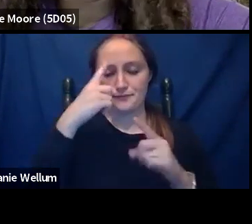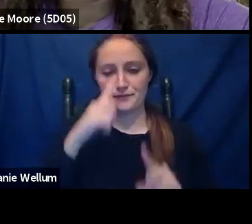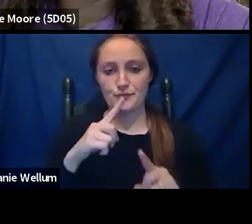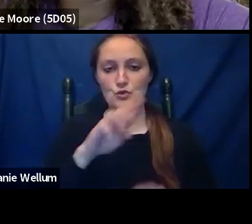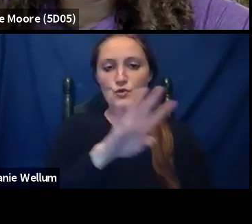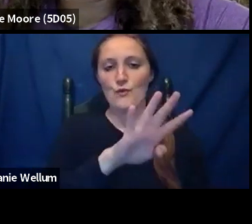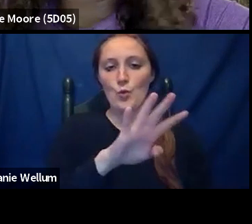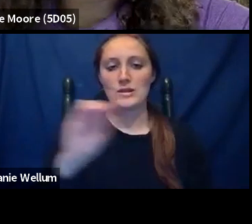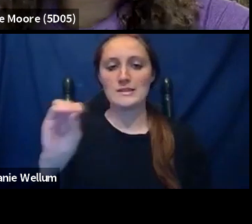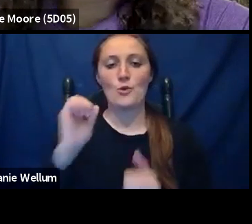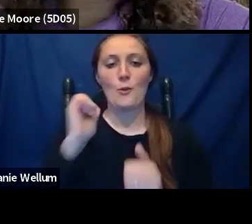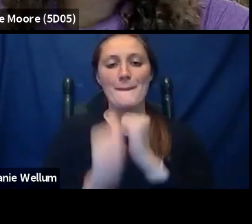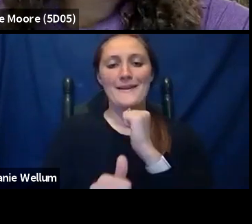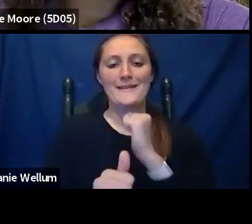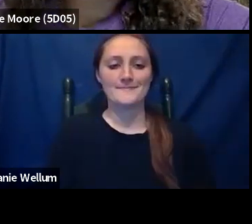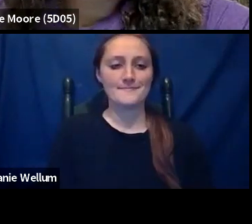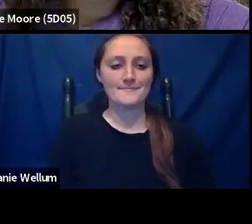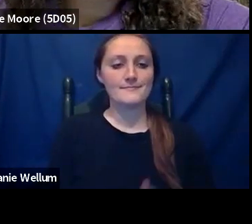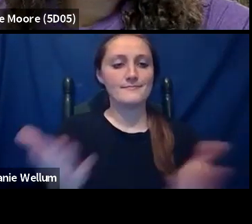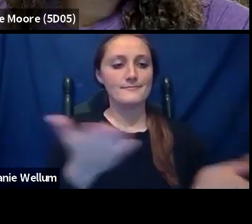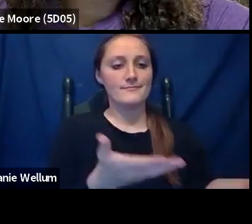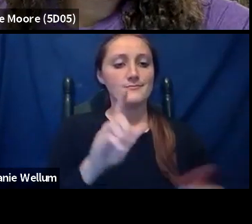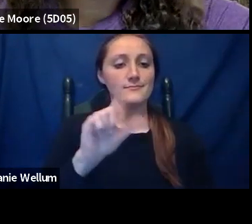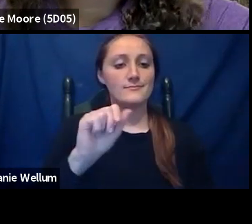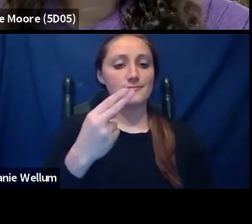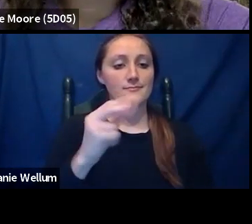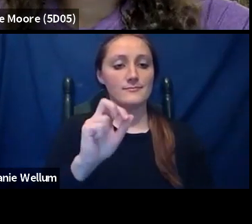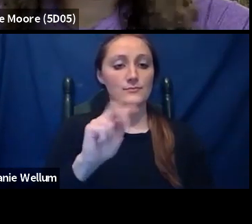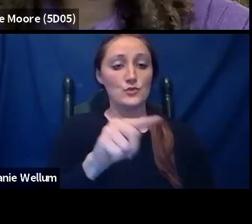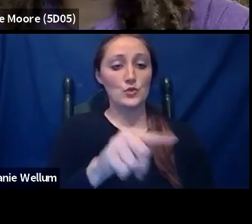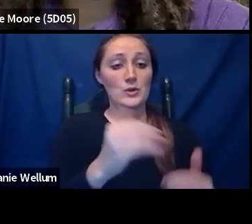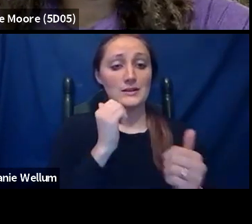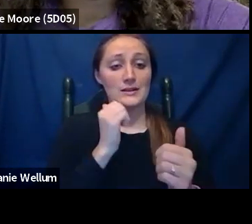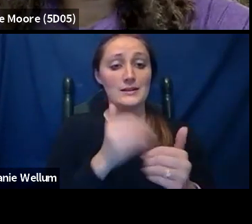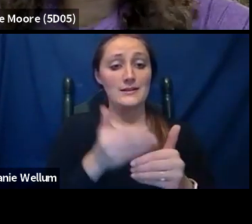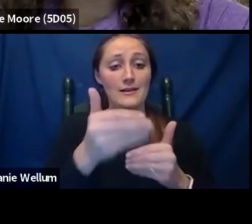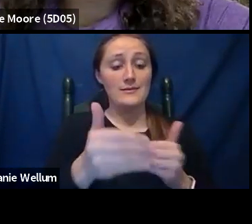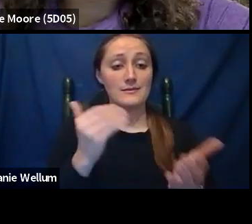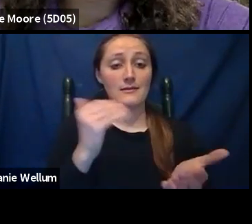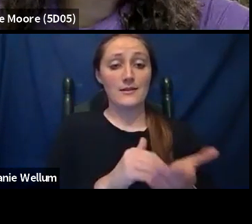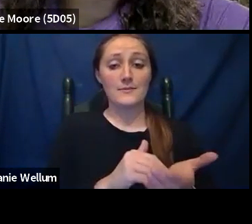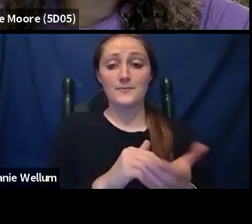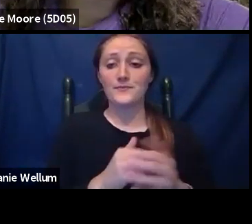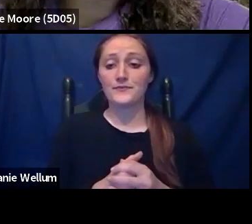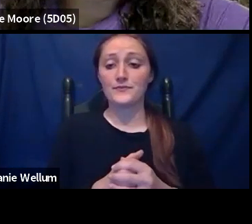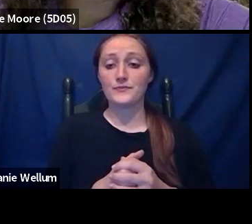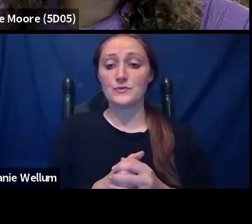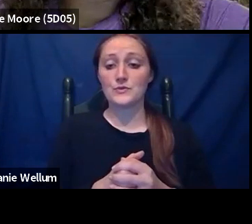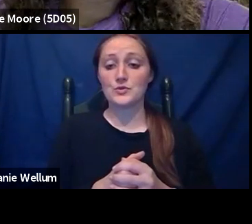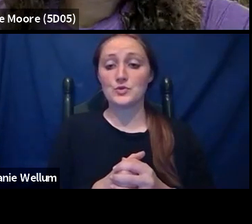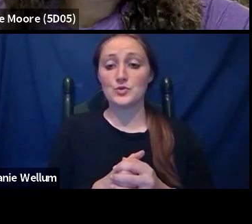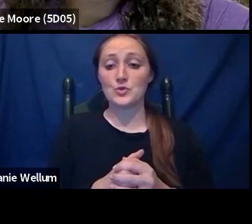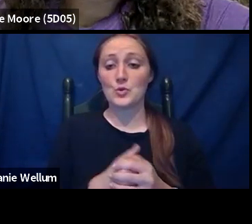Commissioner Linhan, you're next again. Yes, so I know this was, I pushed this again for time sensitivity